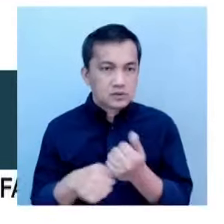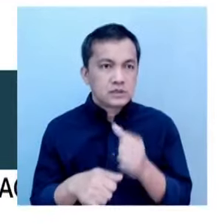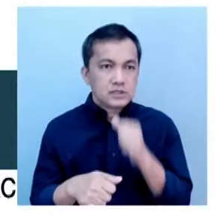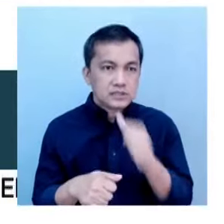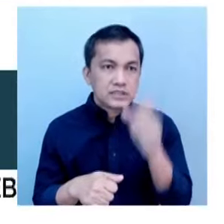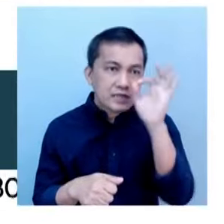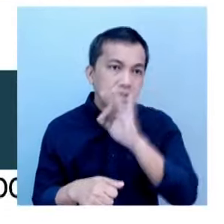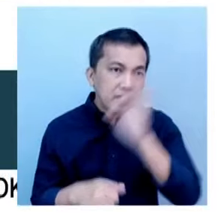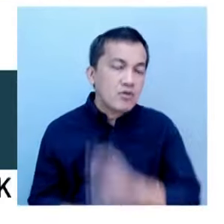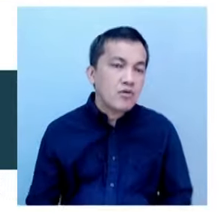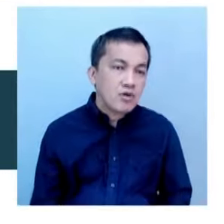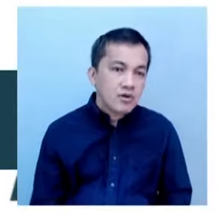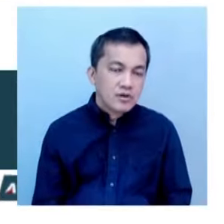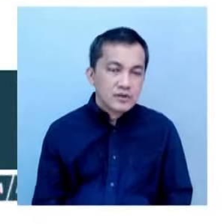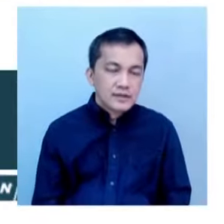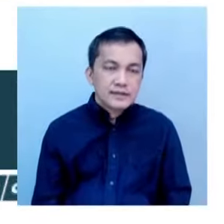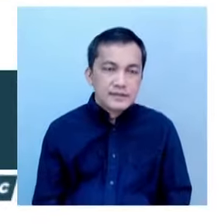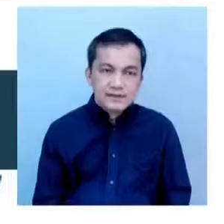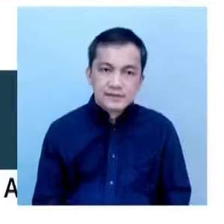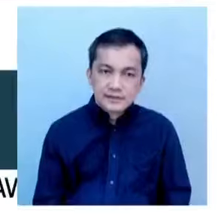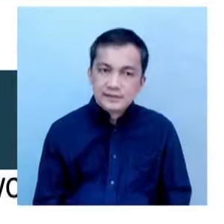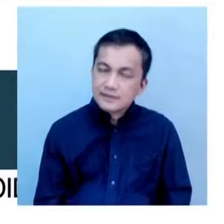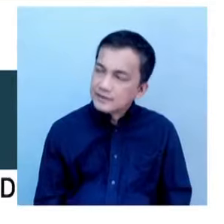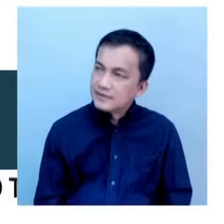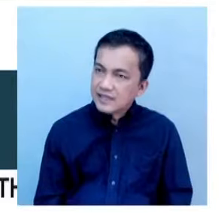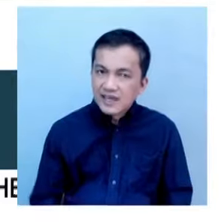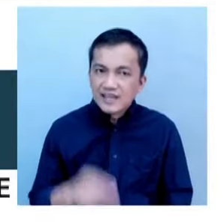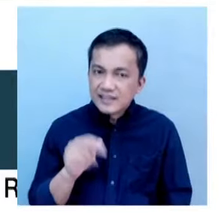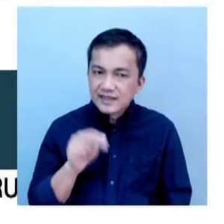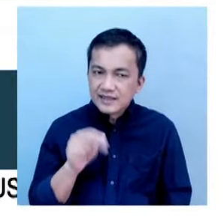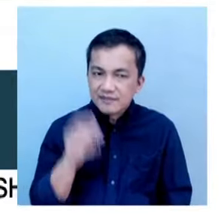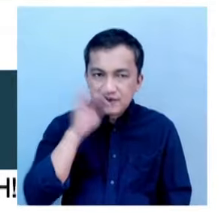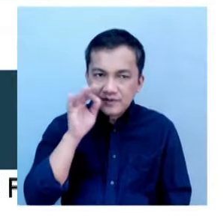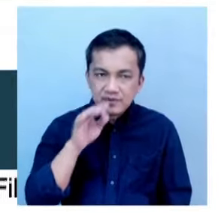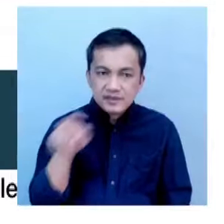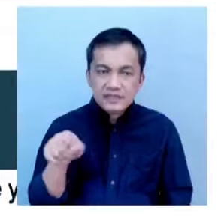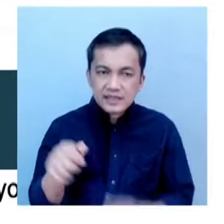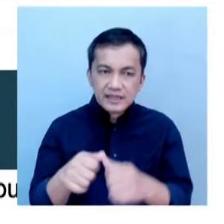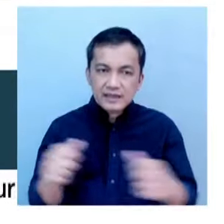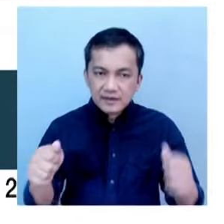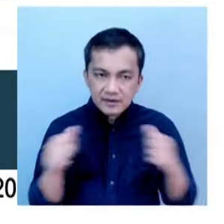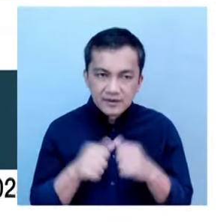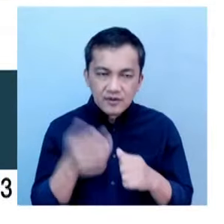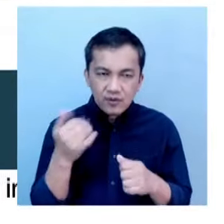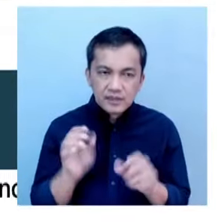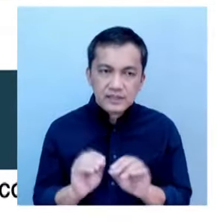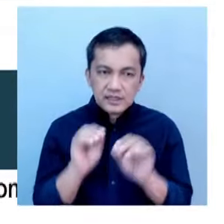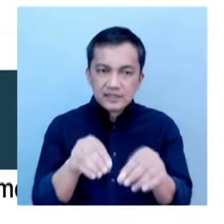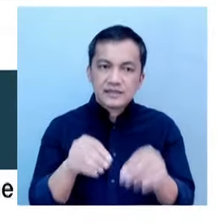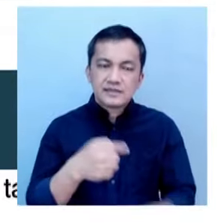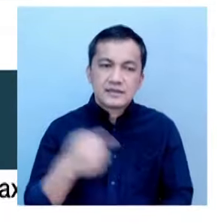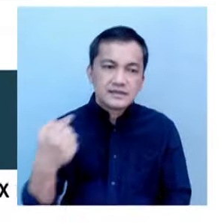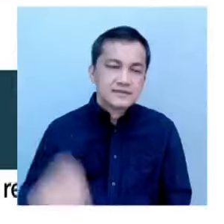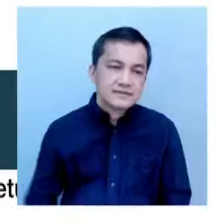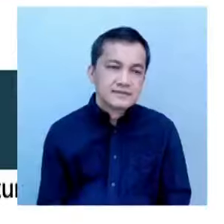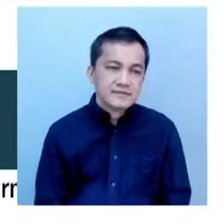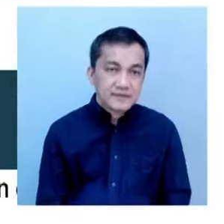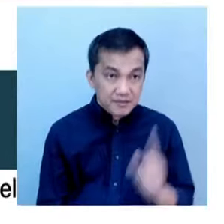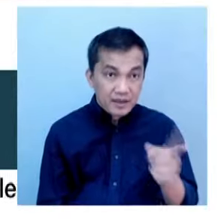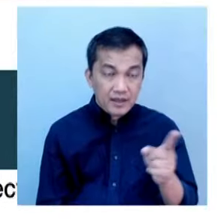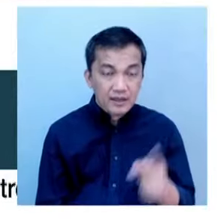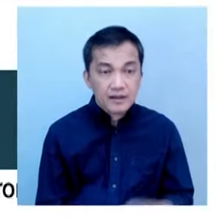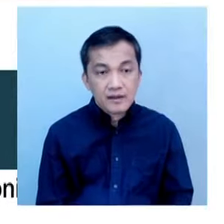Filipinos. Eh, nangangailangan nga tayo ng mga Pilipino dyan sa area niyan. Eh, ba't natin lalagyan ng Chinese? Hindi ba?